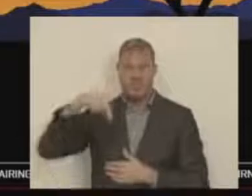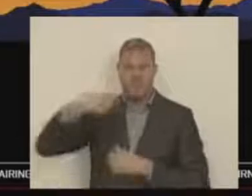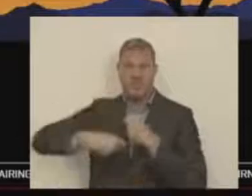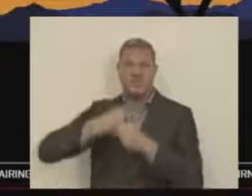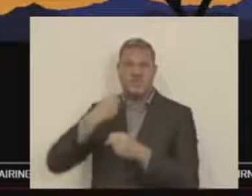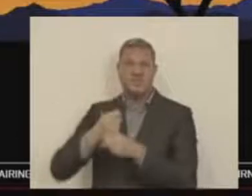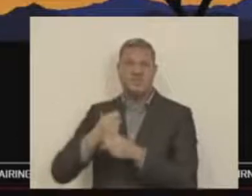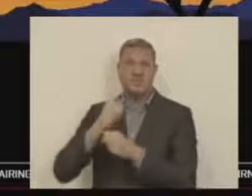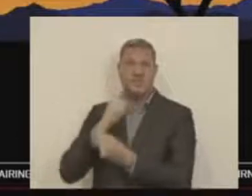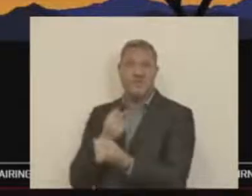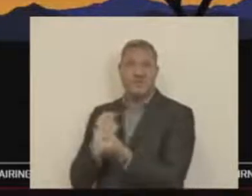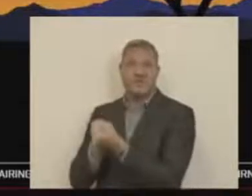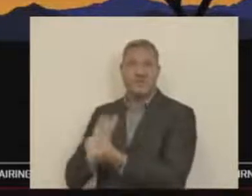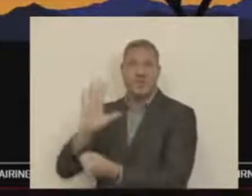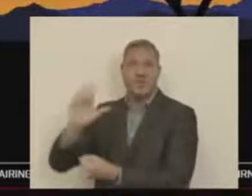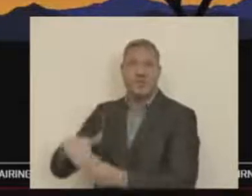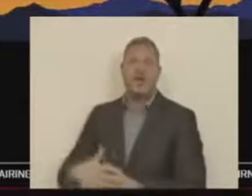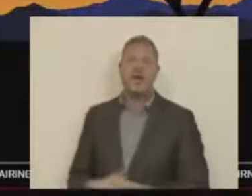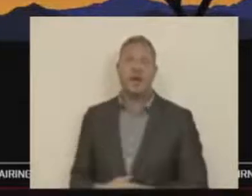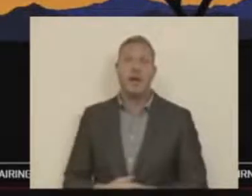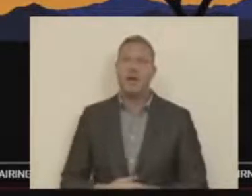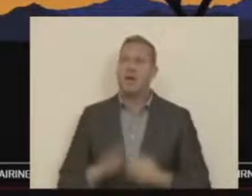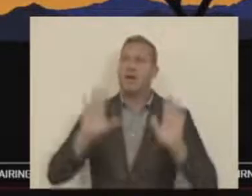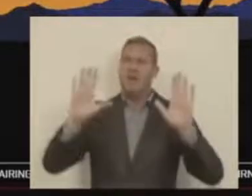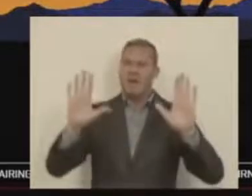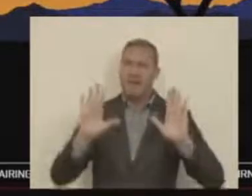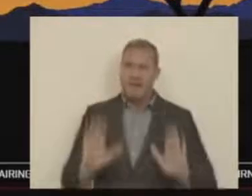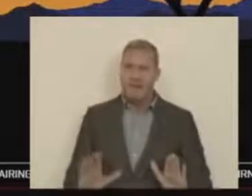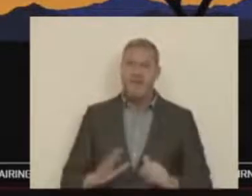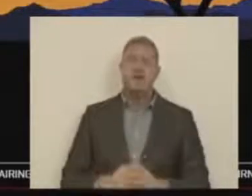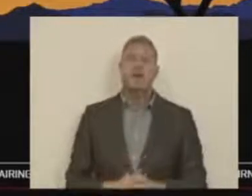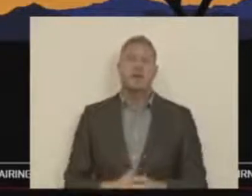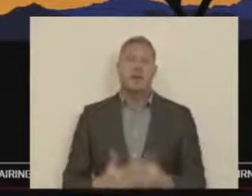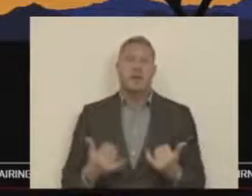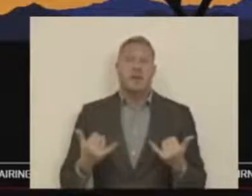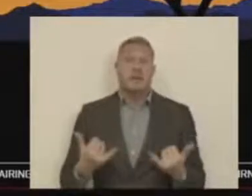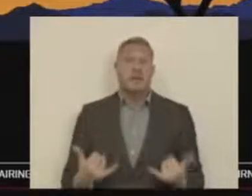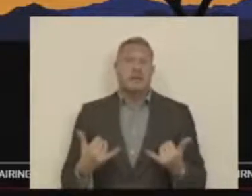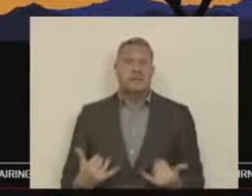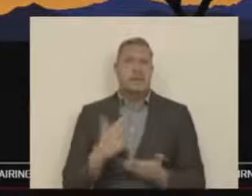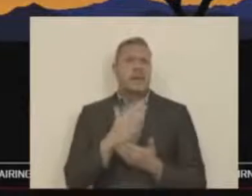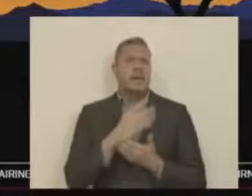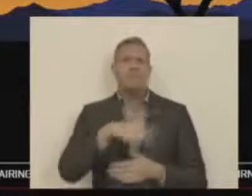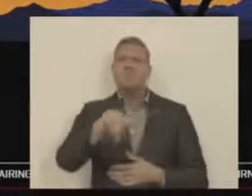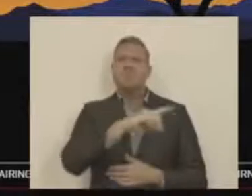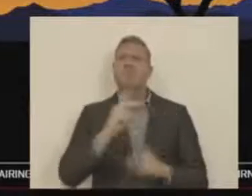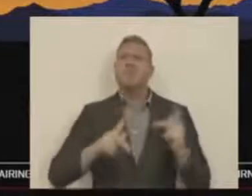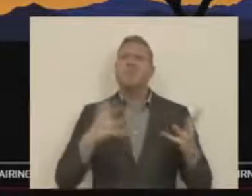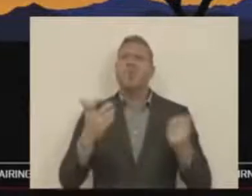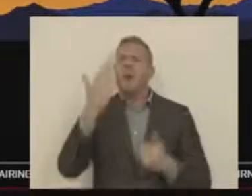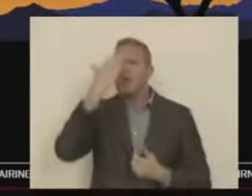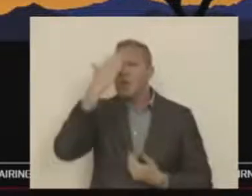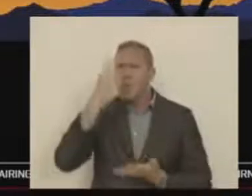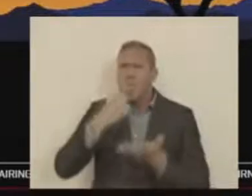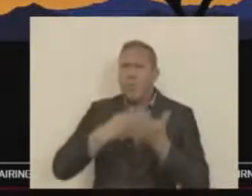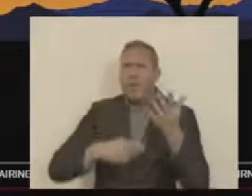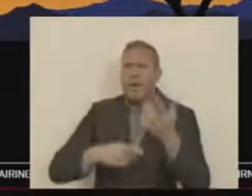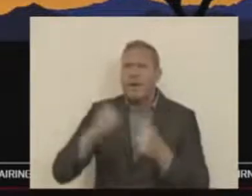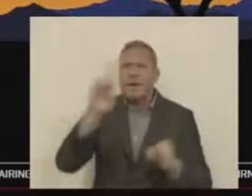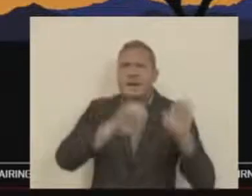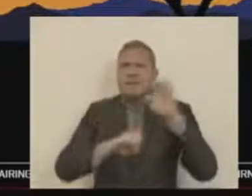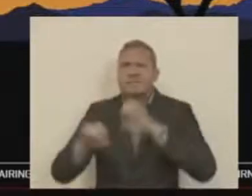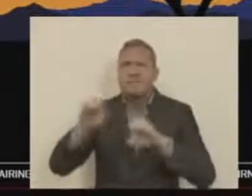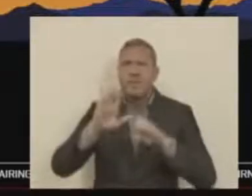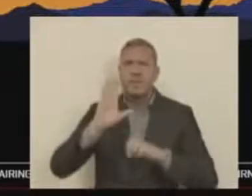initiative. Art, excellent. Art. So today, some of the people want to know what experiments were selected to fly on